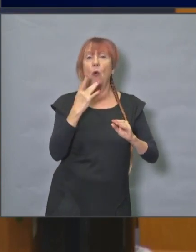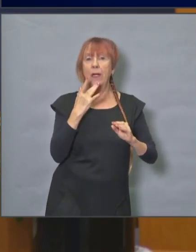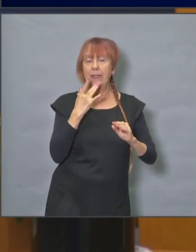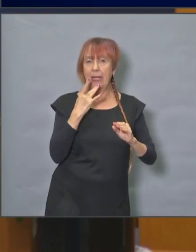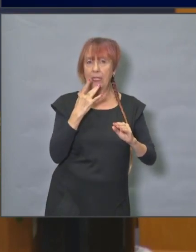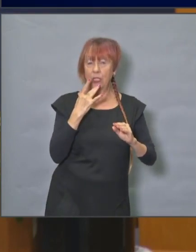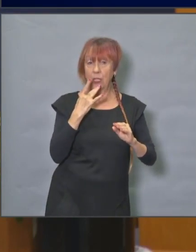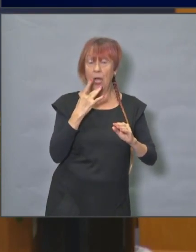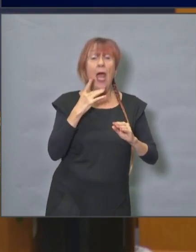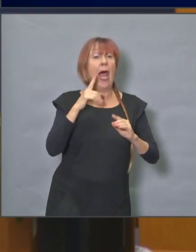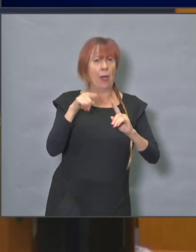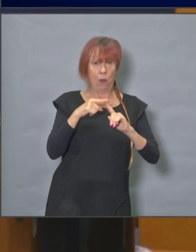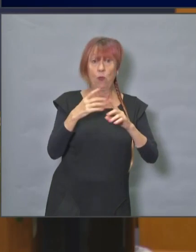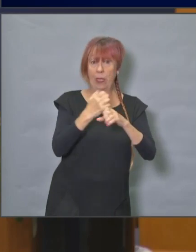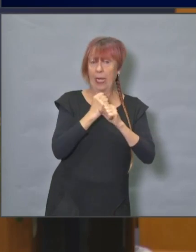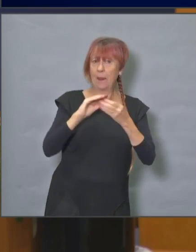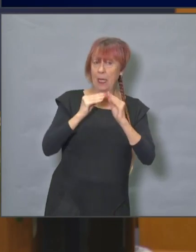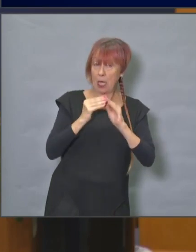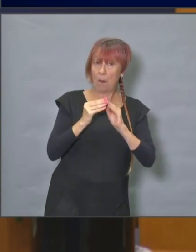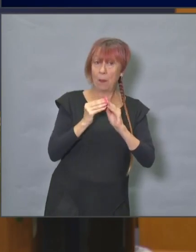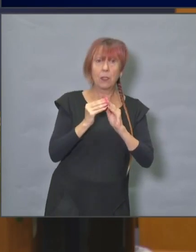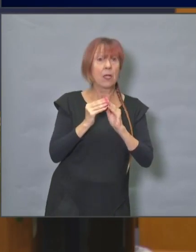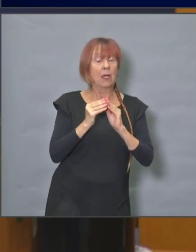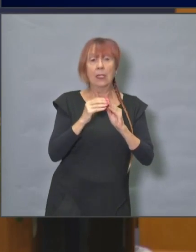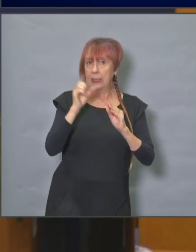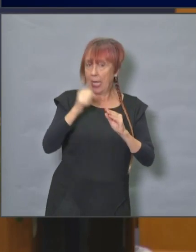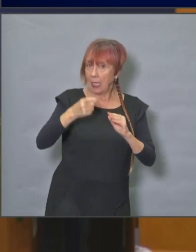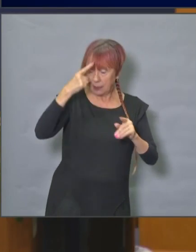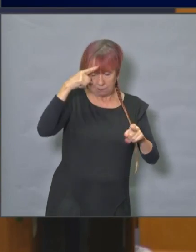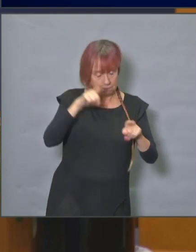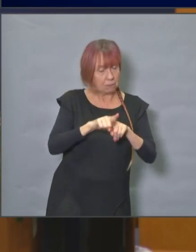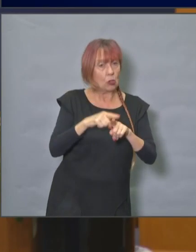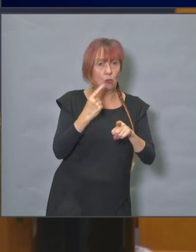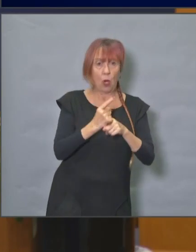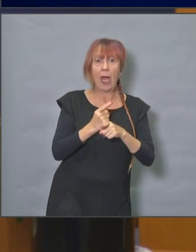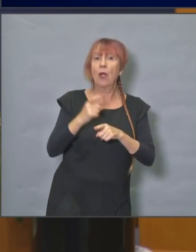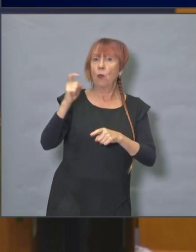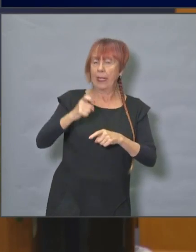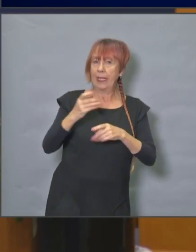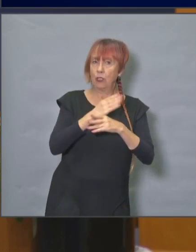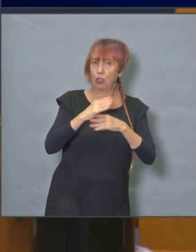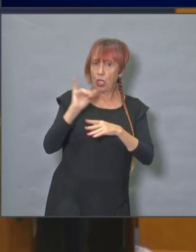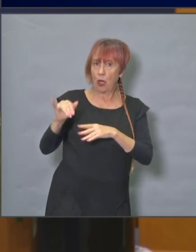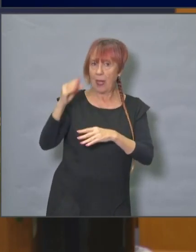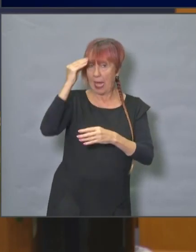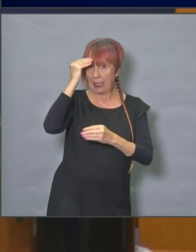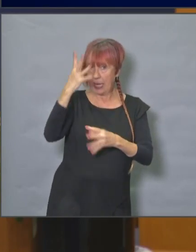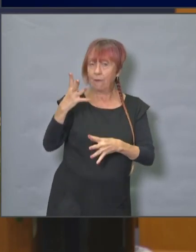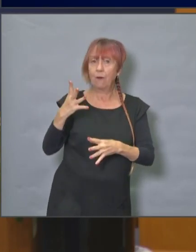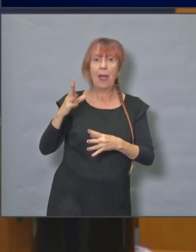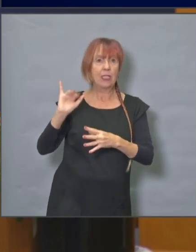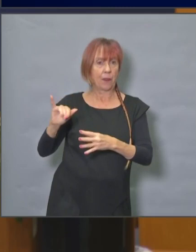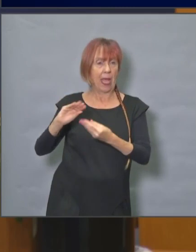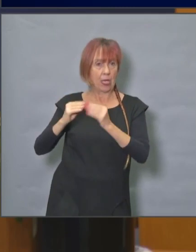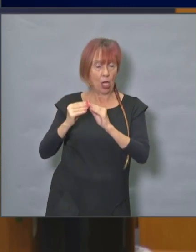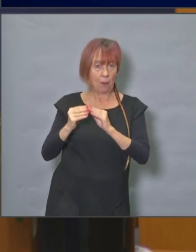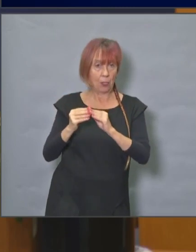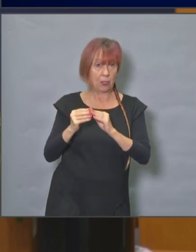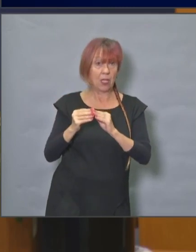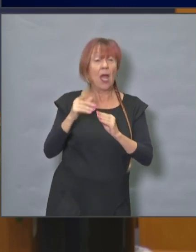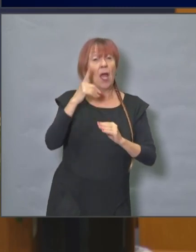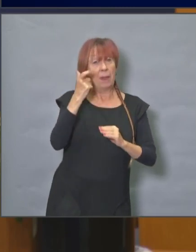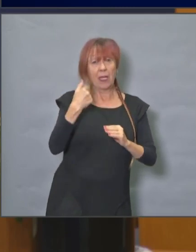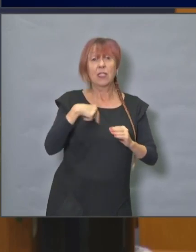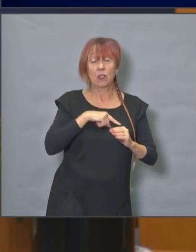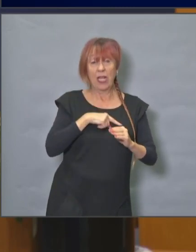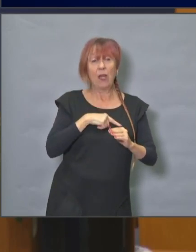with you. It's demographic information that we need to be able to share. We have other information that, again, shows elevated